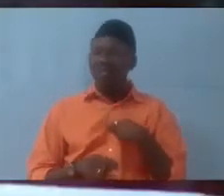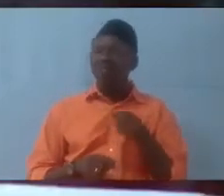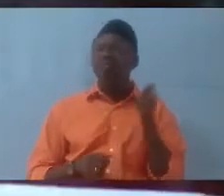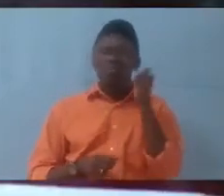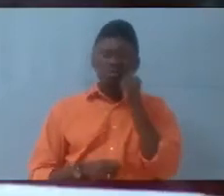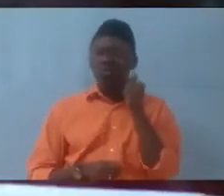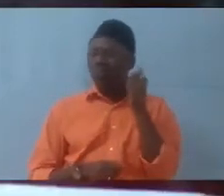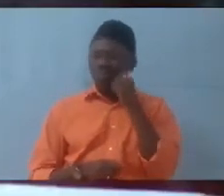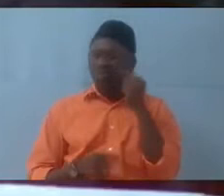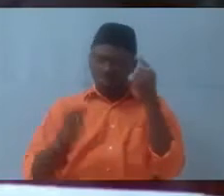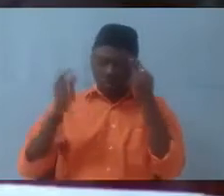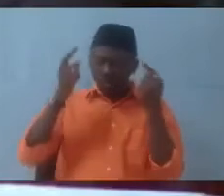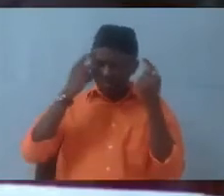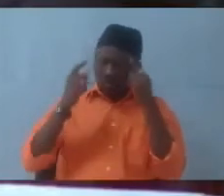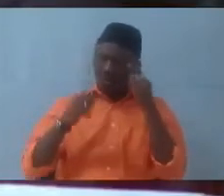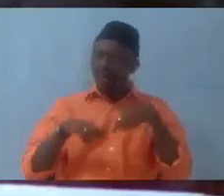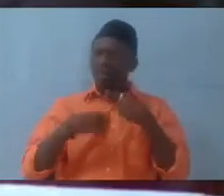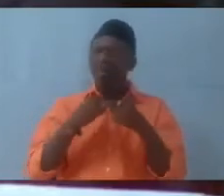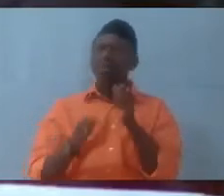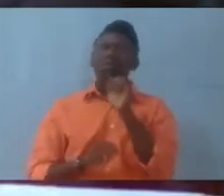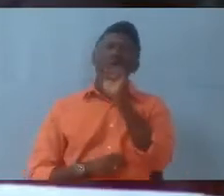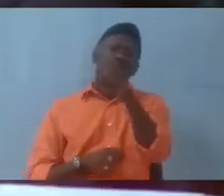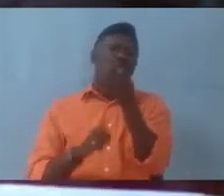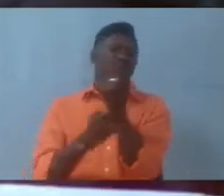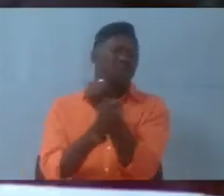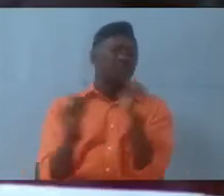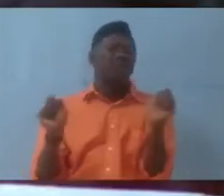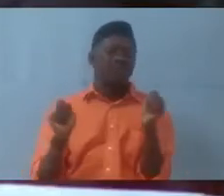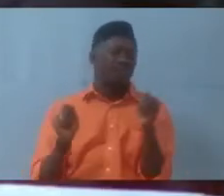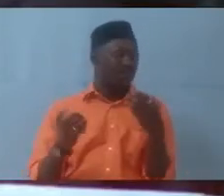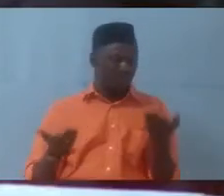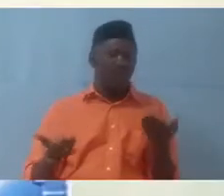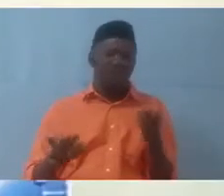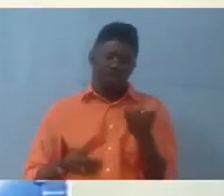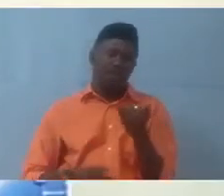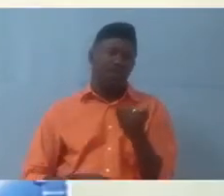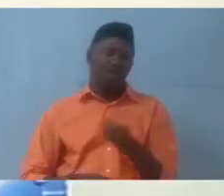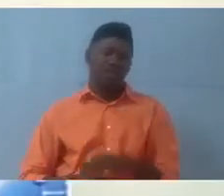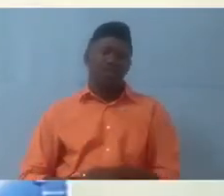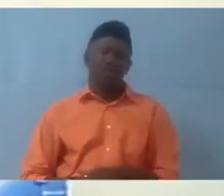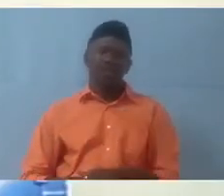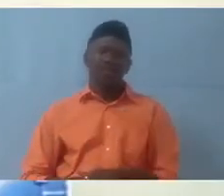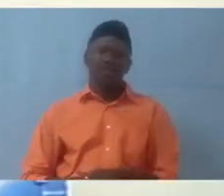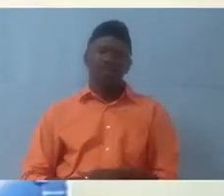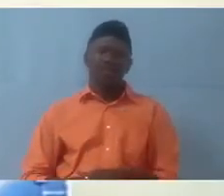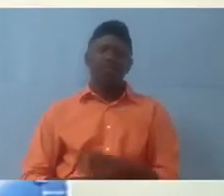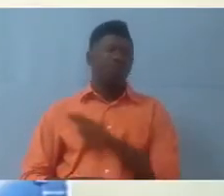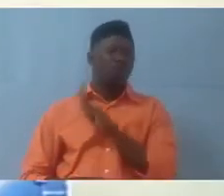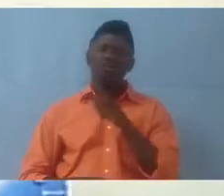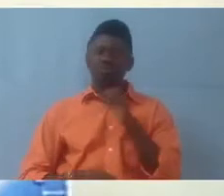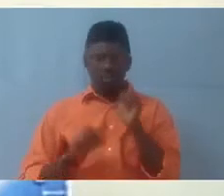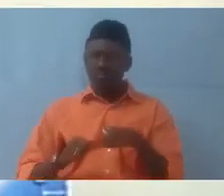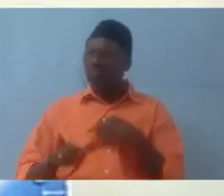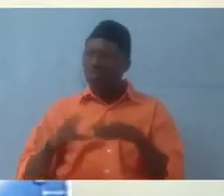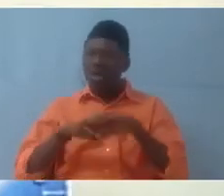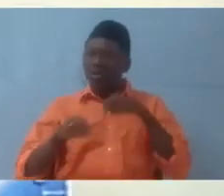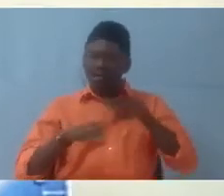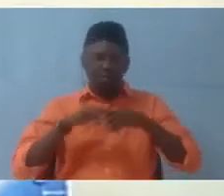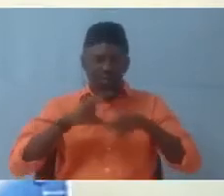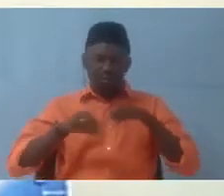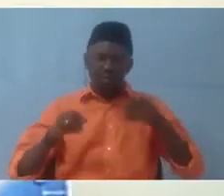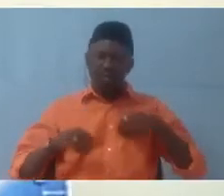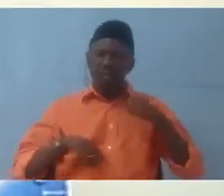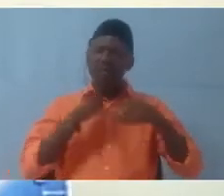ndax nek ak sa njobot ñom itamen ñom ñuy jahle lu lo lu jëm ci sa wali karange. So you cannot avoid thinking about your own safety as well.